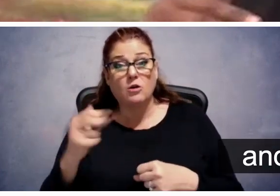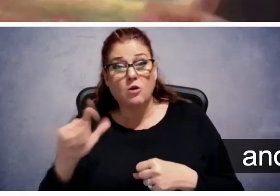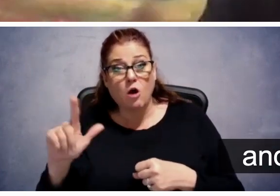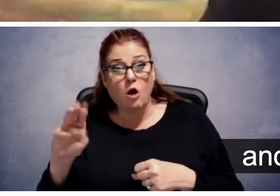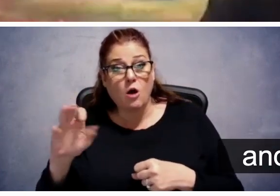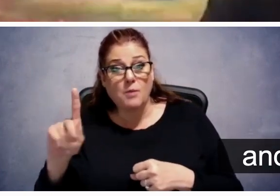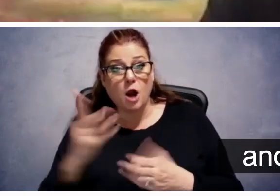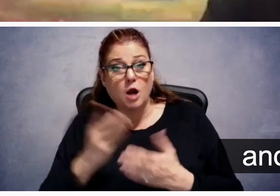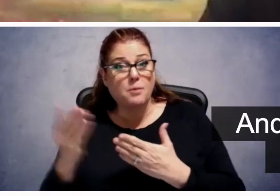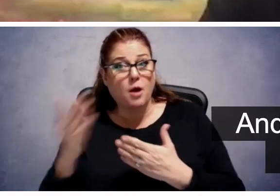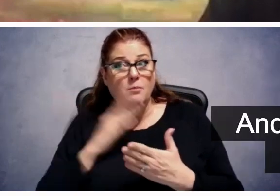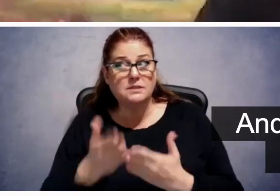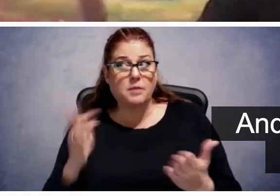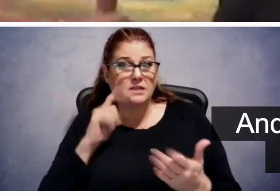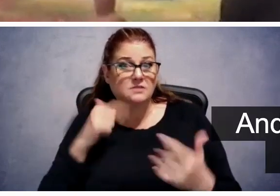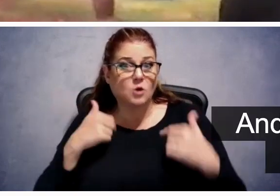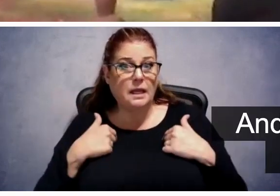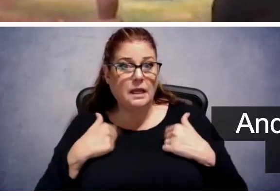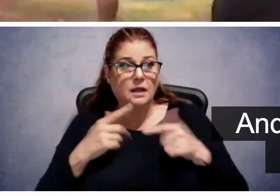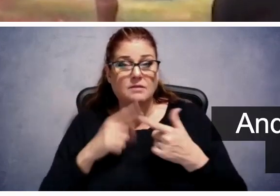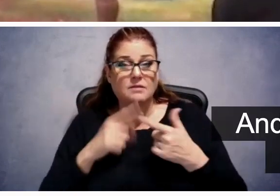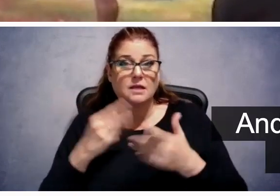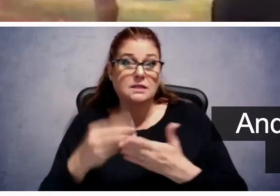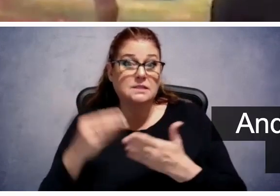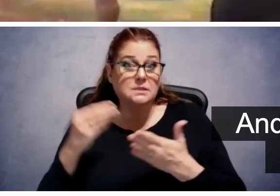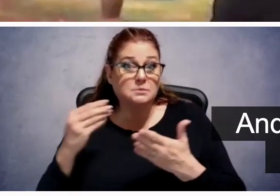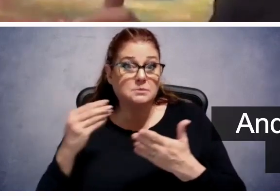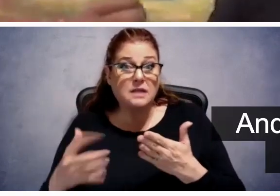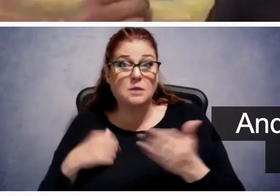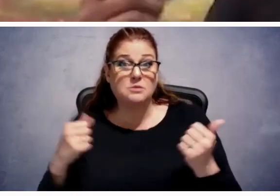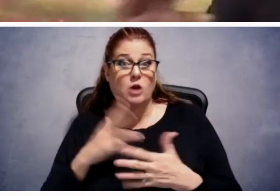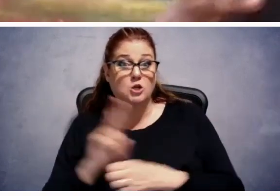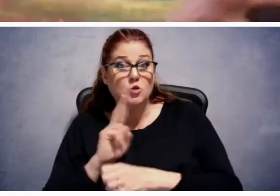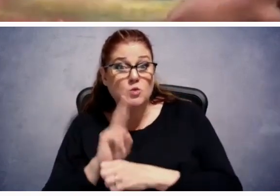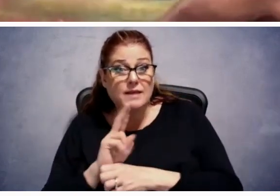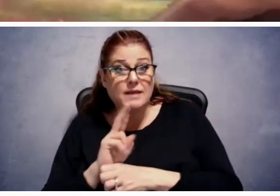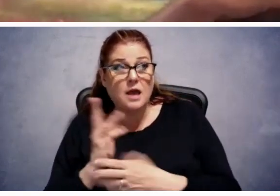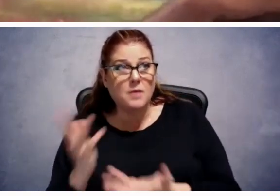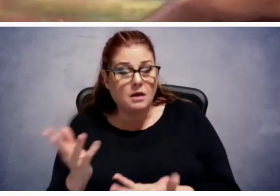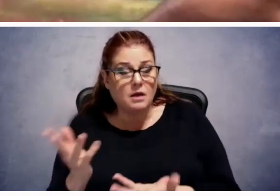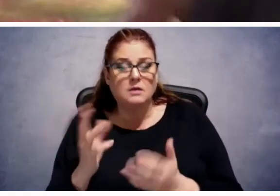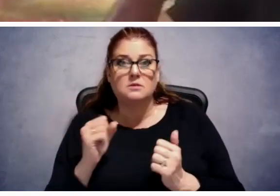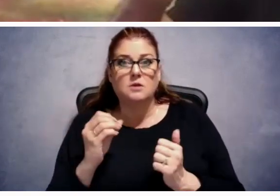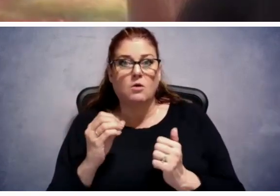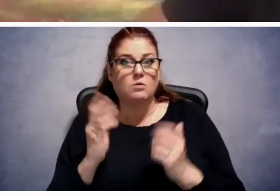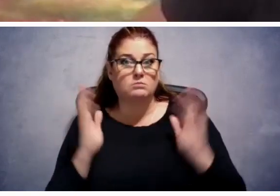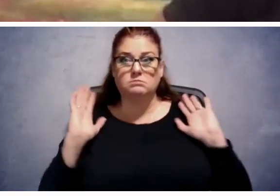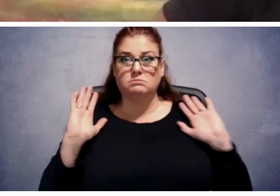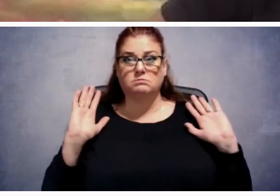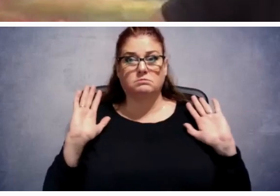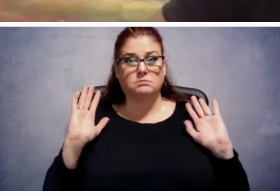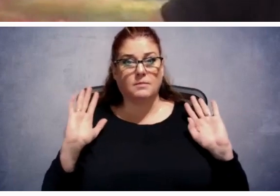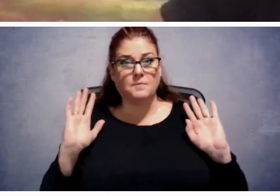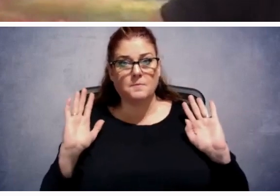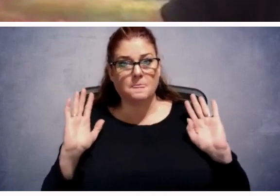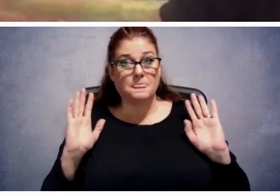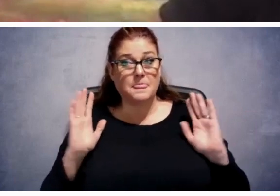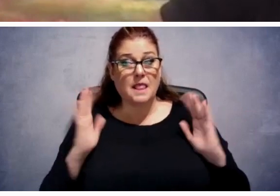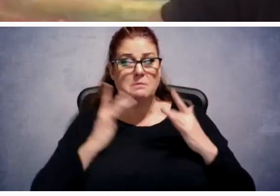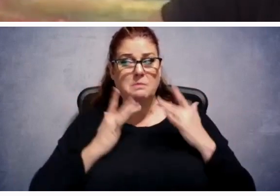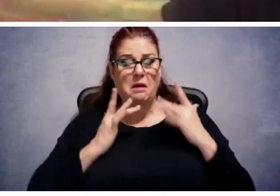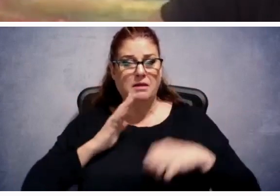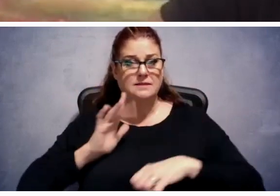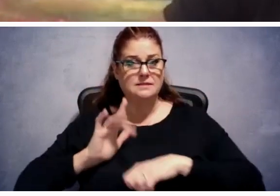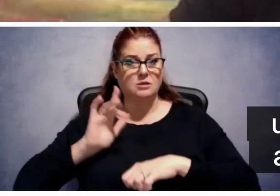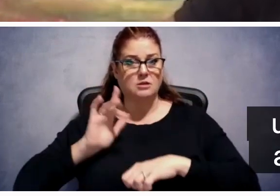they bought all my supplies. And then they were so expensive, I was afraid to use them. And so I barely ever touched